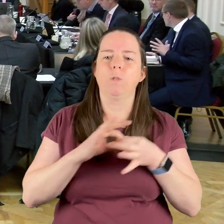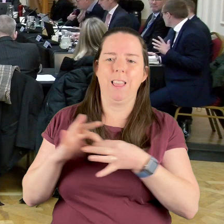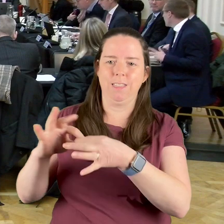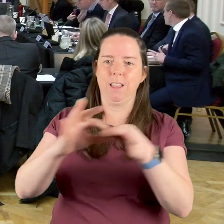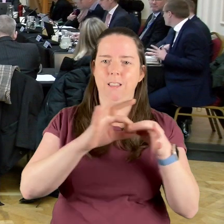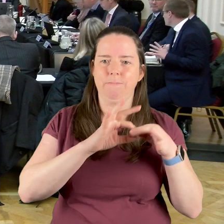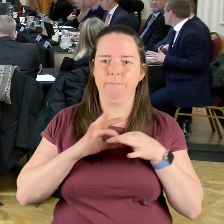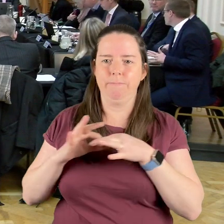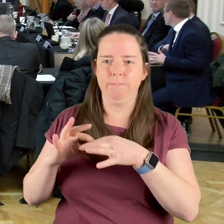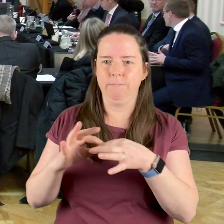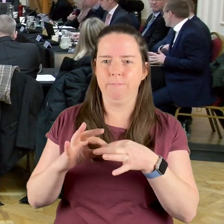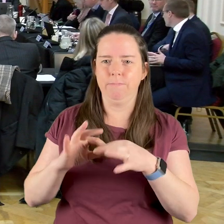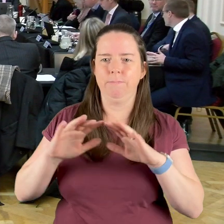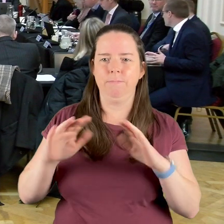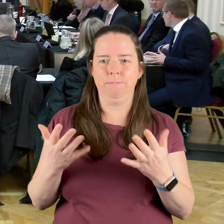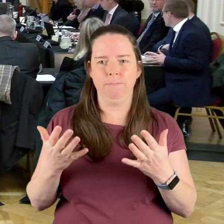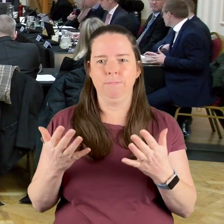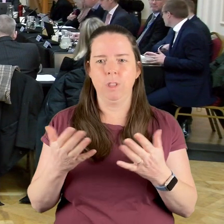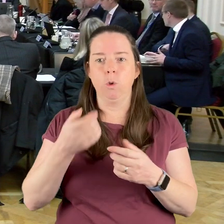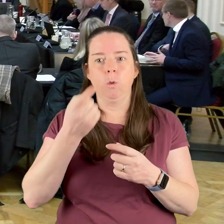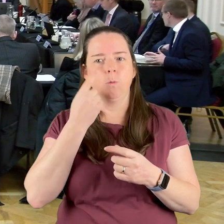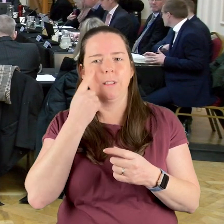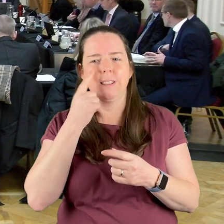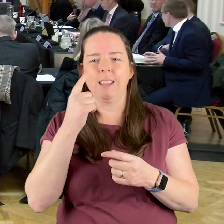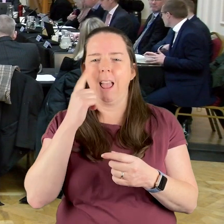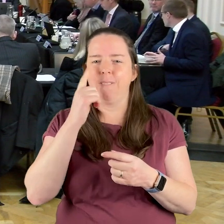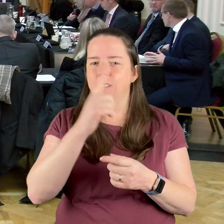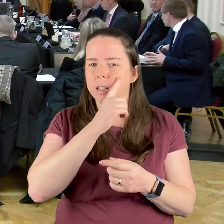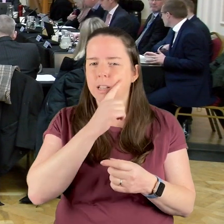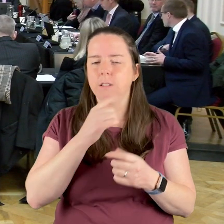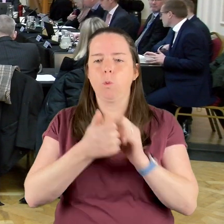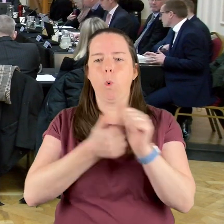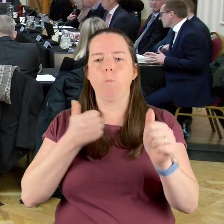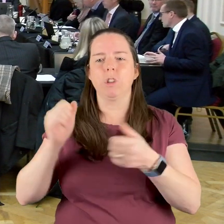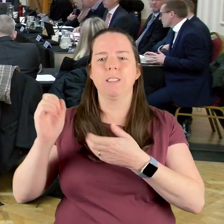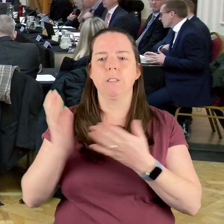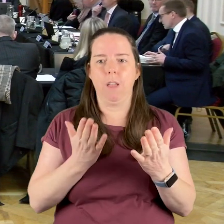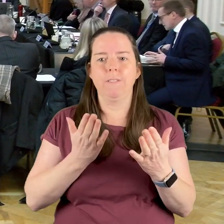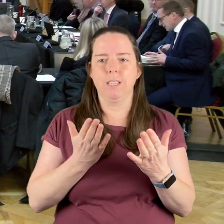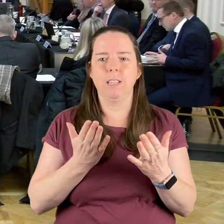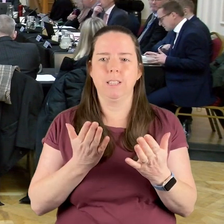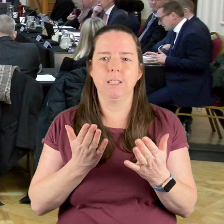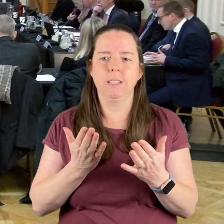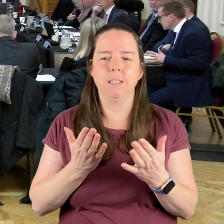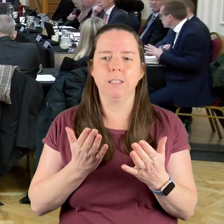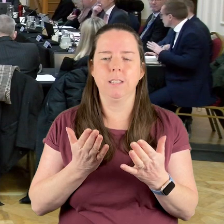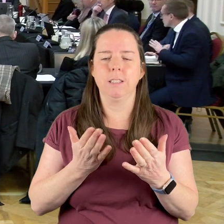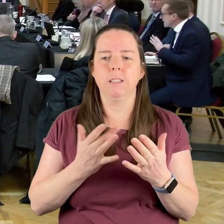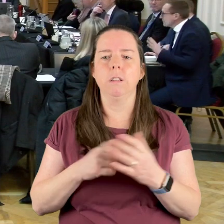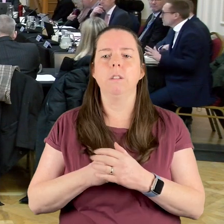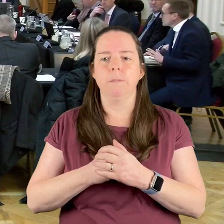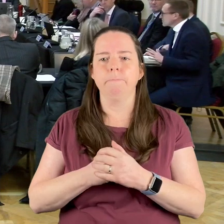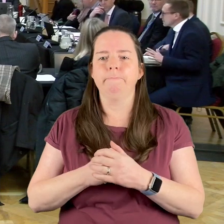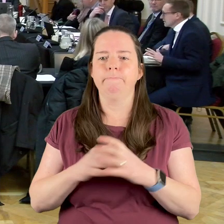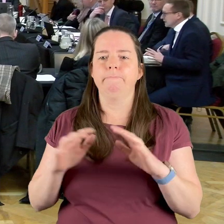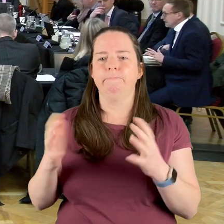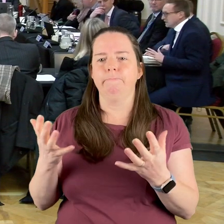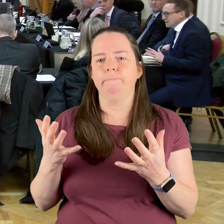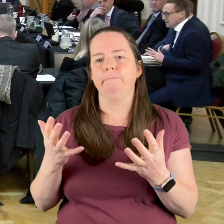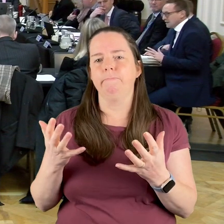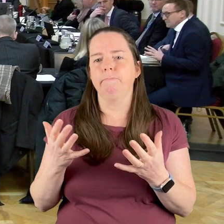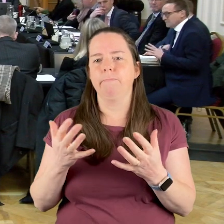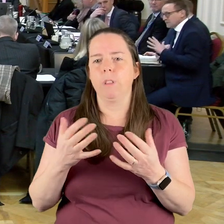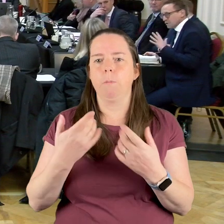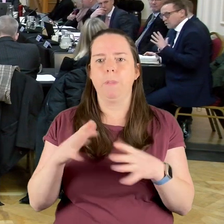that we can only improve care by working together across the trusts in South West London. You'll see evidence